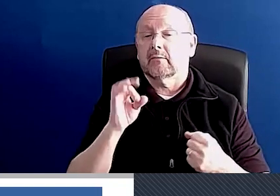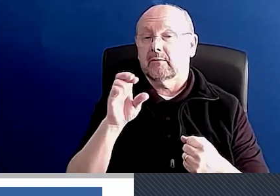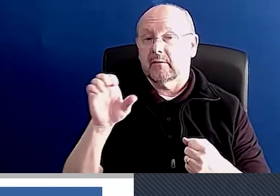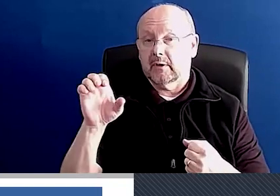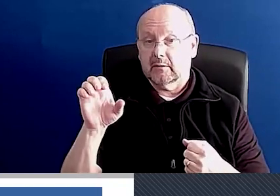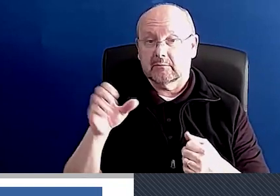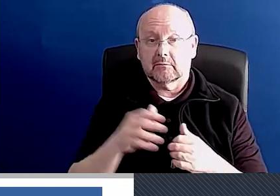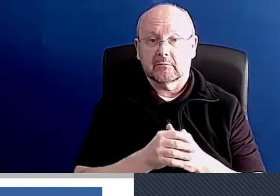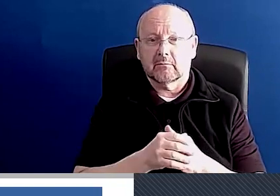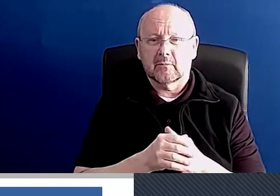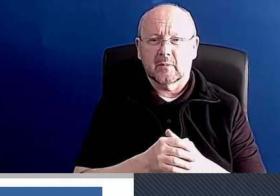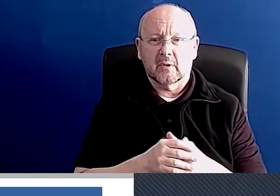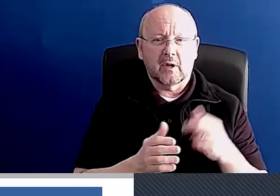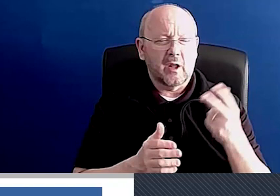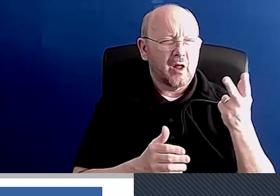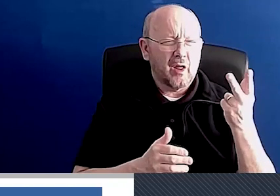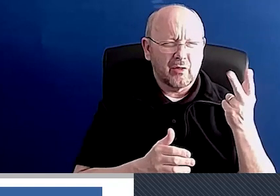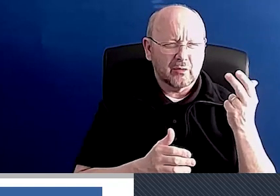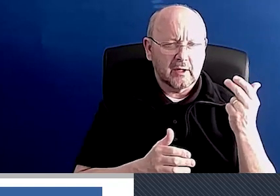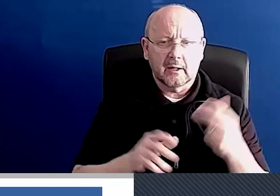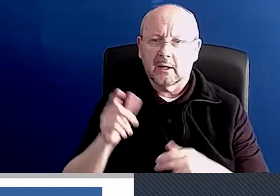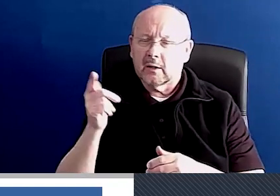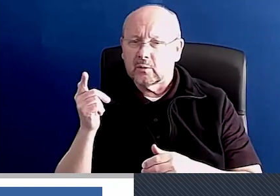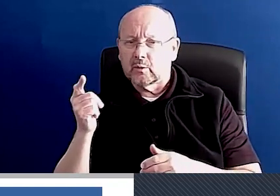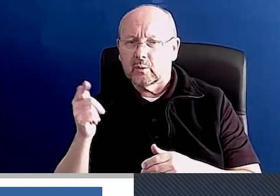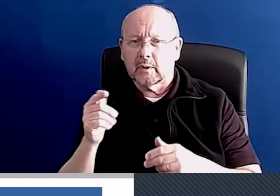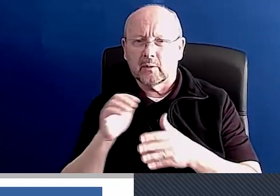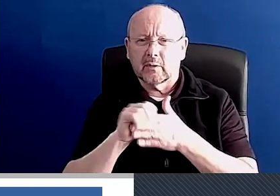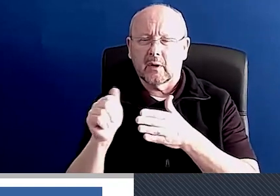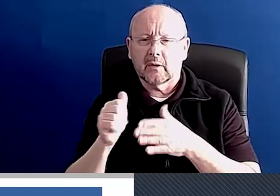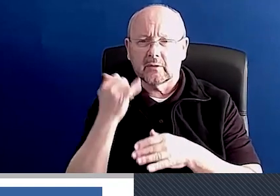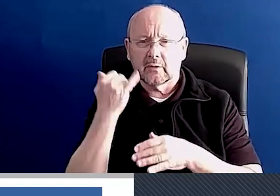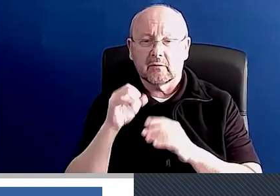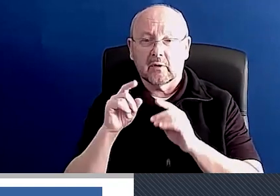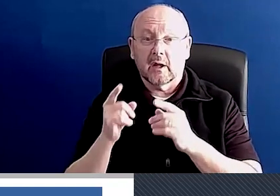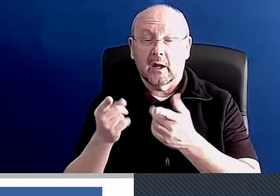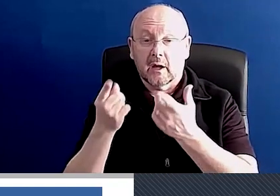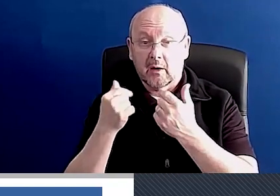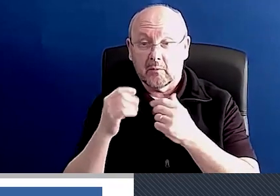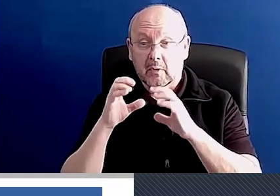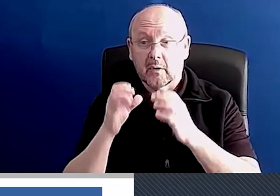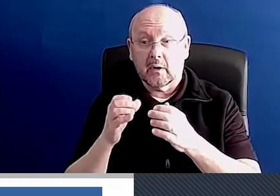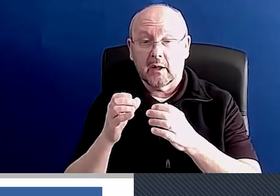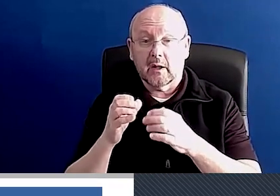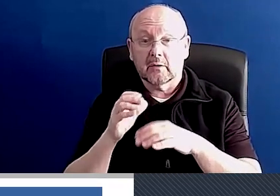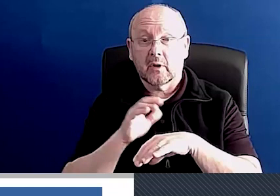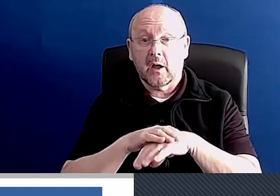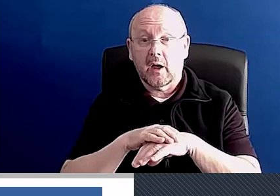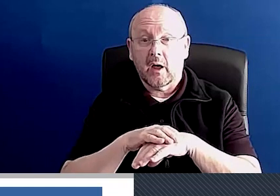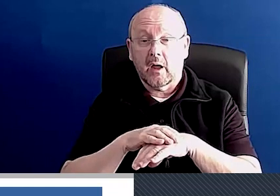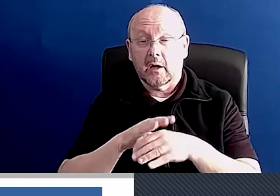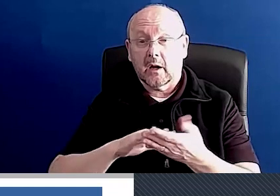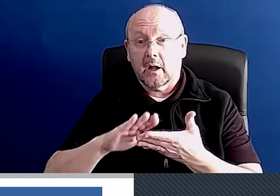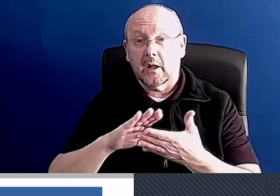difference with the $13 and the $21 on there is if they are attending a class here on campus, that health fee is